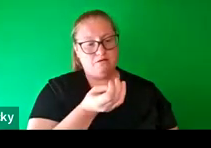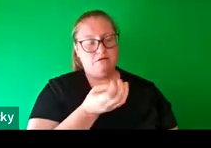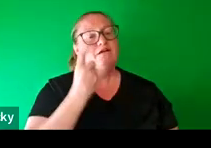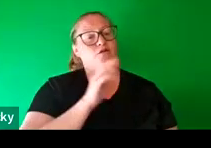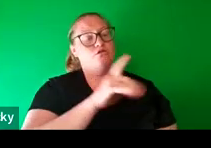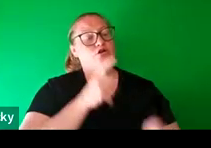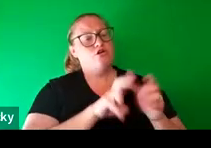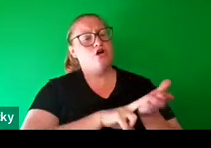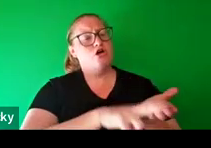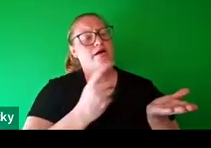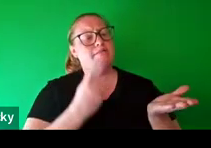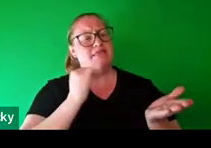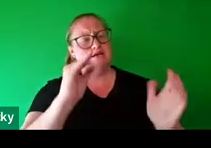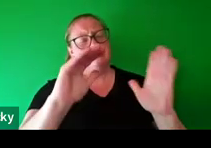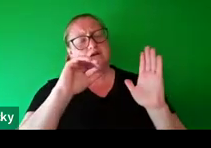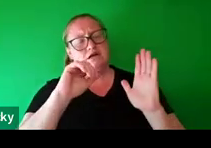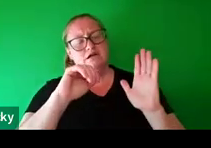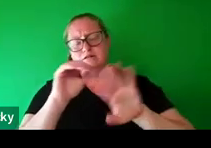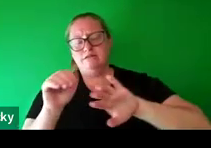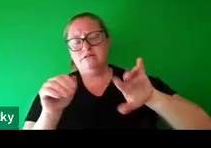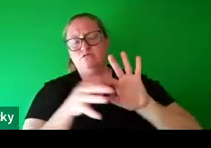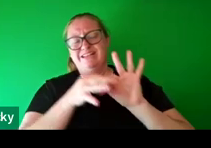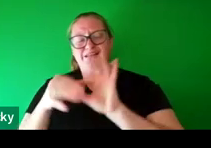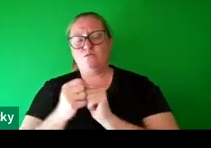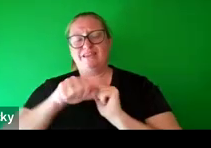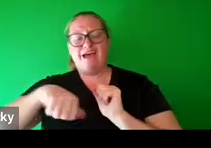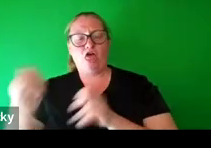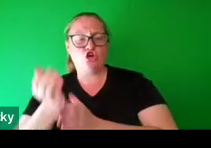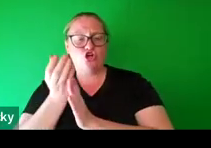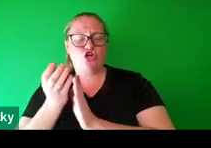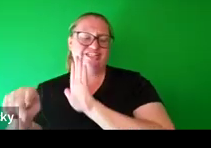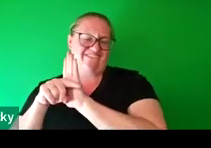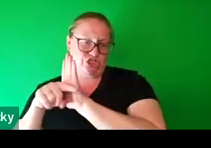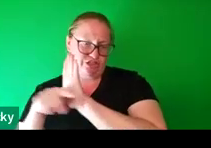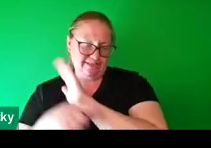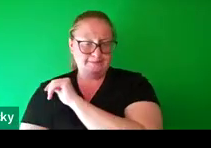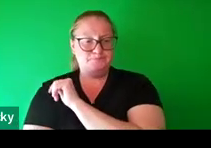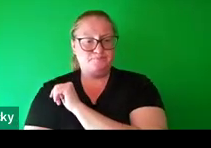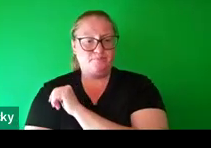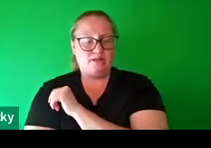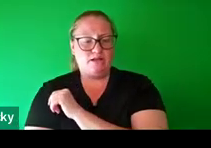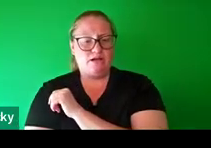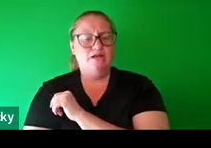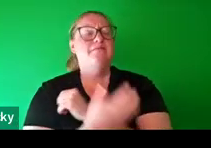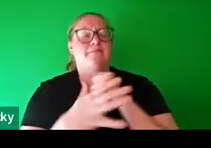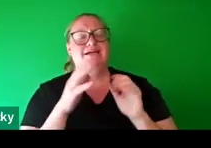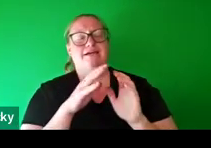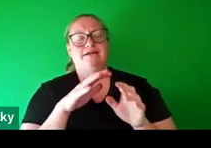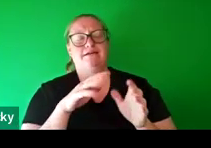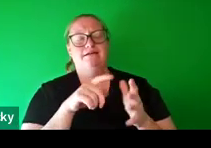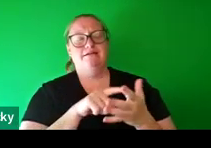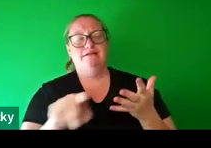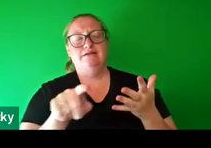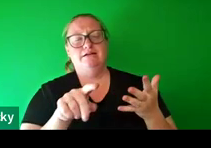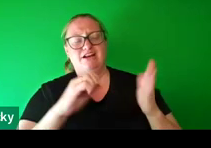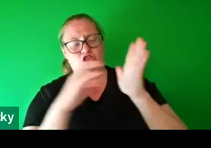other deficiencies, and I understand what you're saying, and so it might be an area to add. You heard me share at the board meeting, and